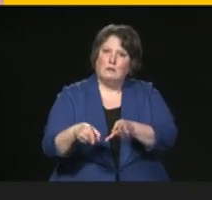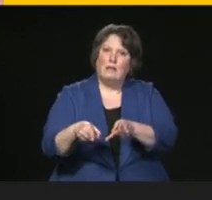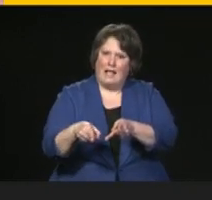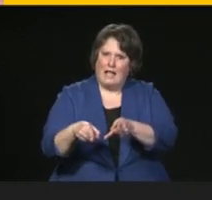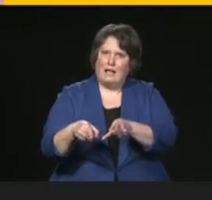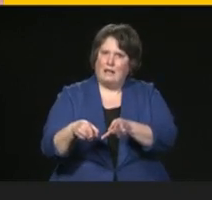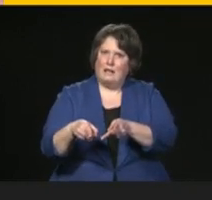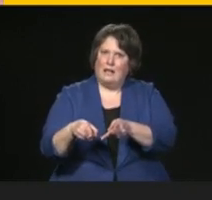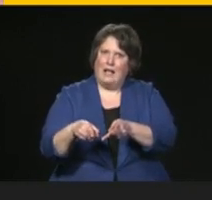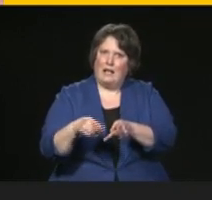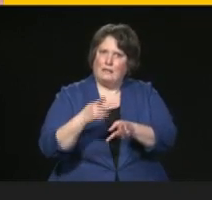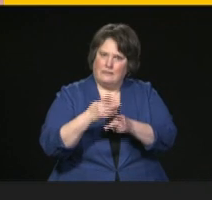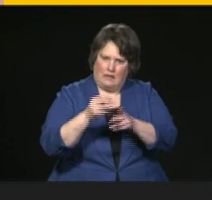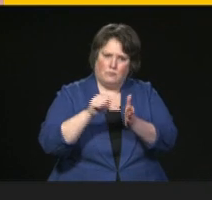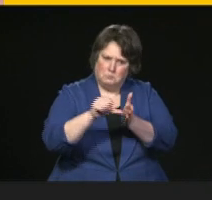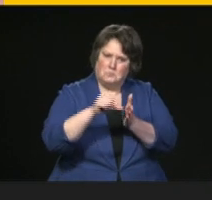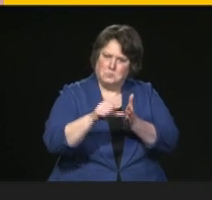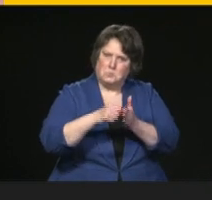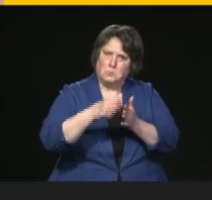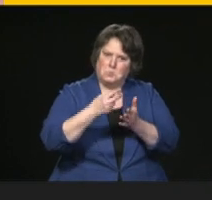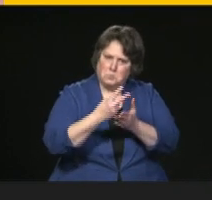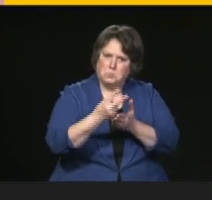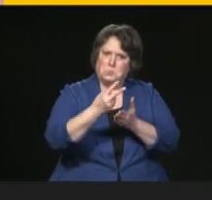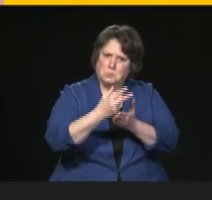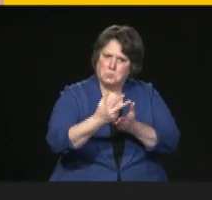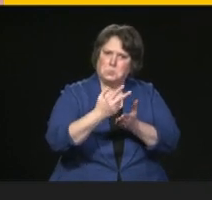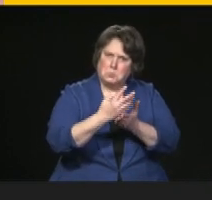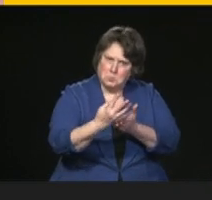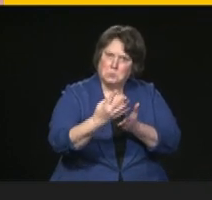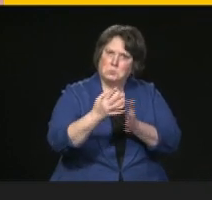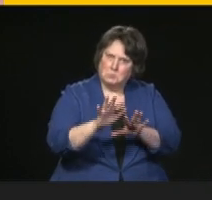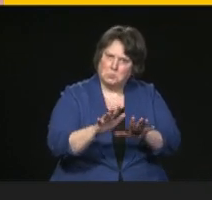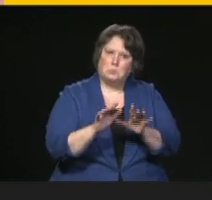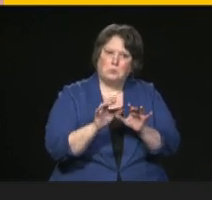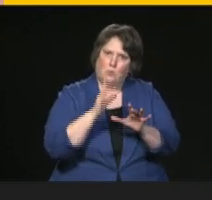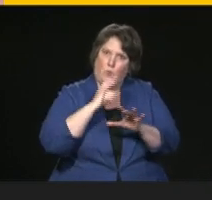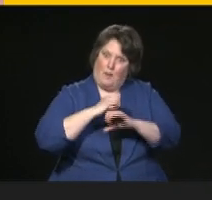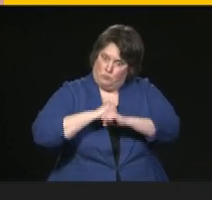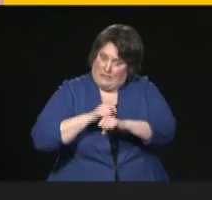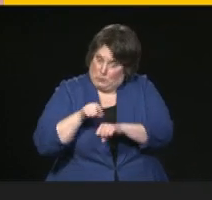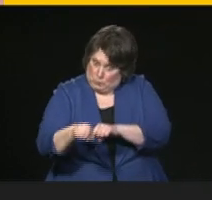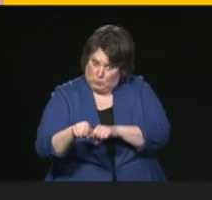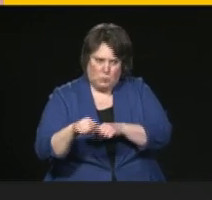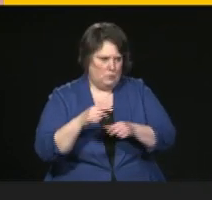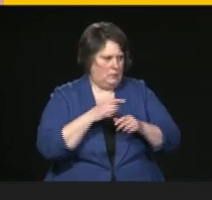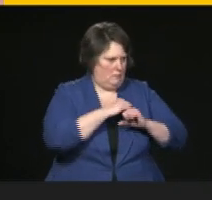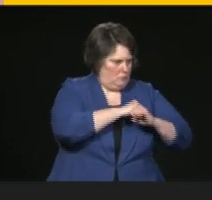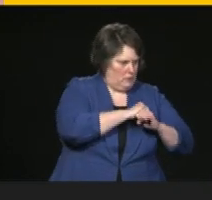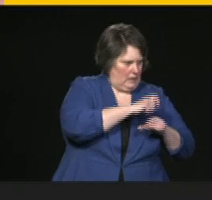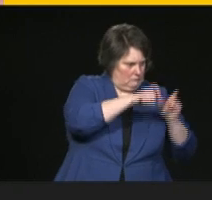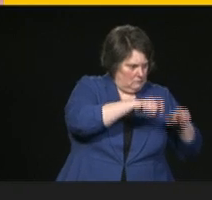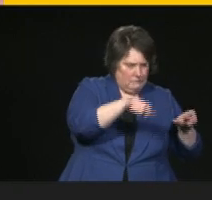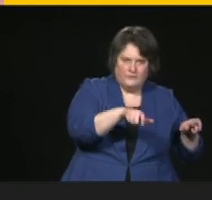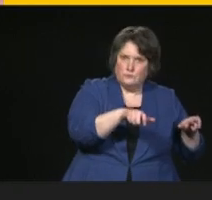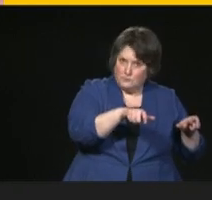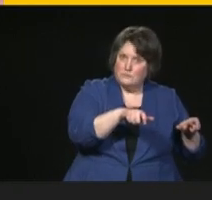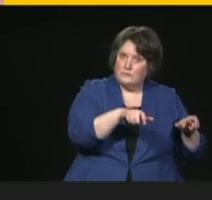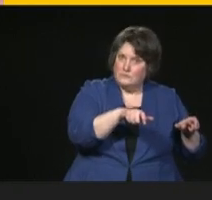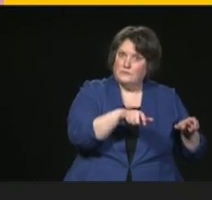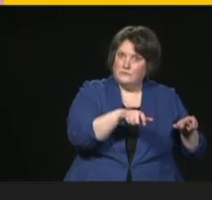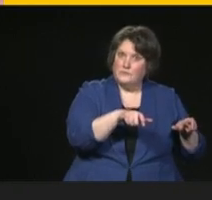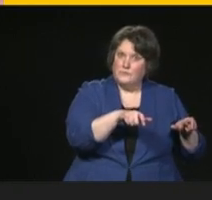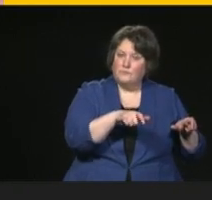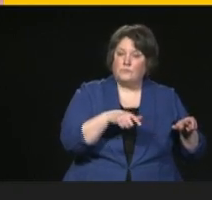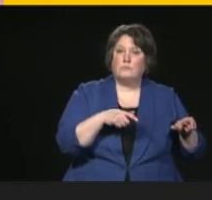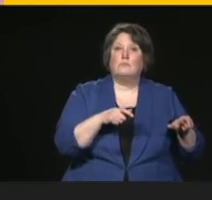busy and being paid, because we're there to protect you, your company, and We're also there for employees